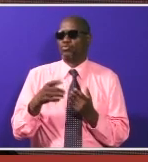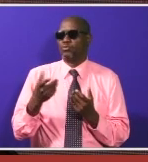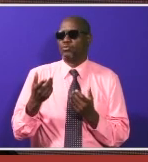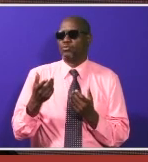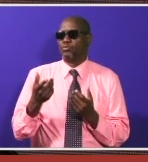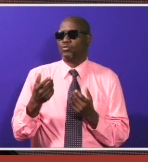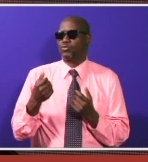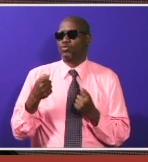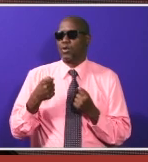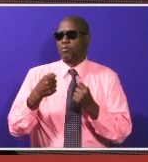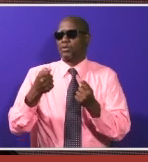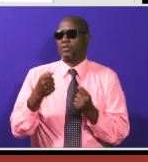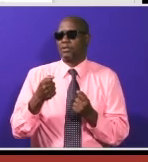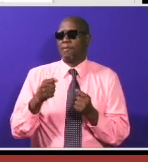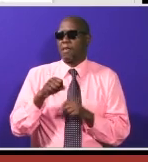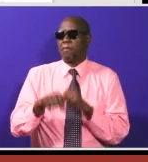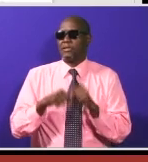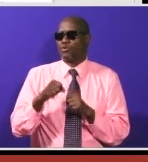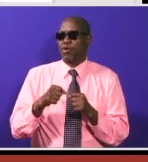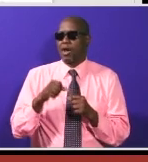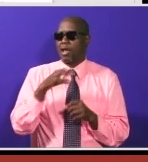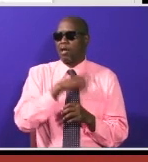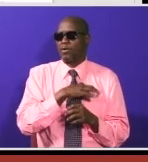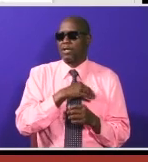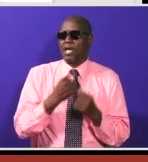mguu allowance, bicycle allowance, car